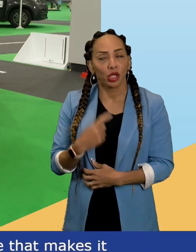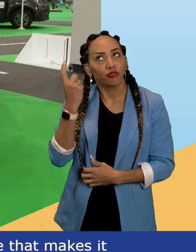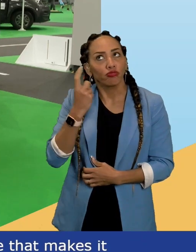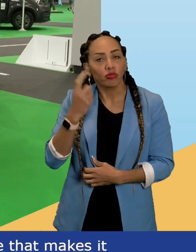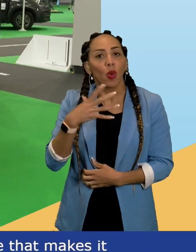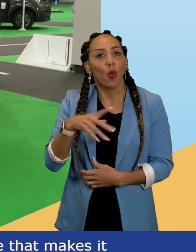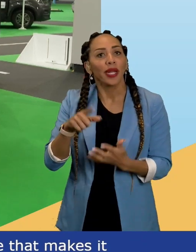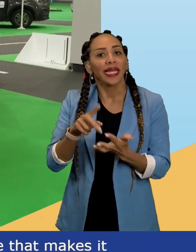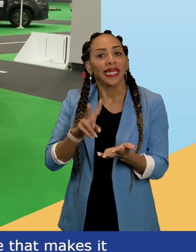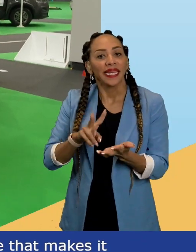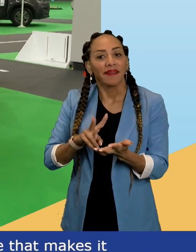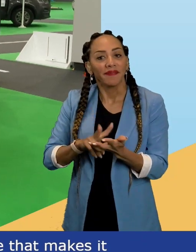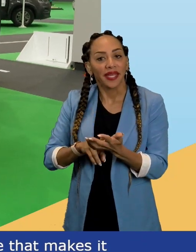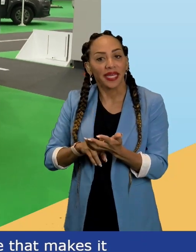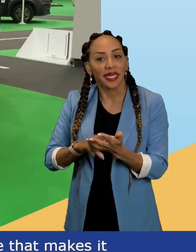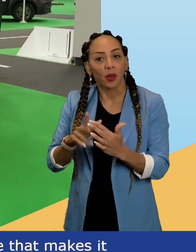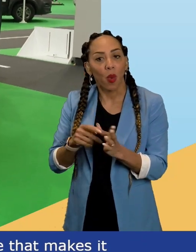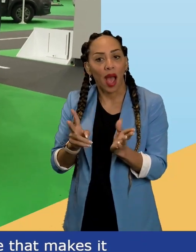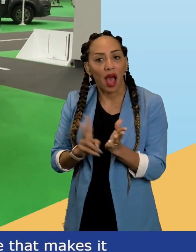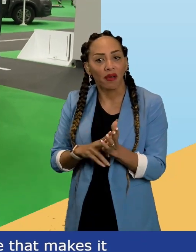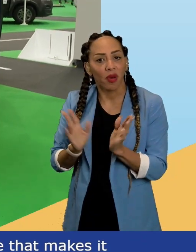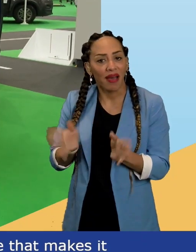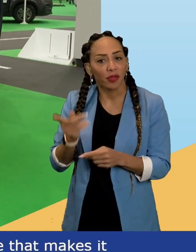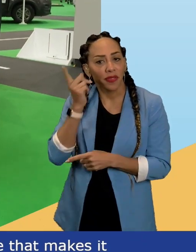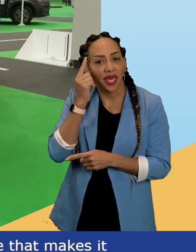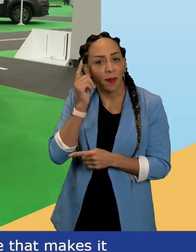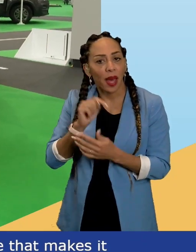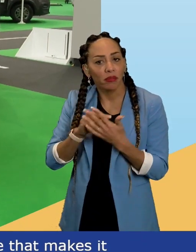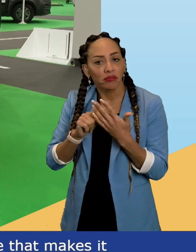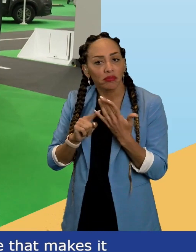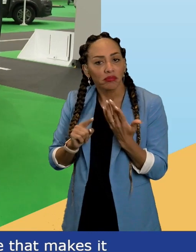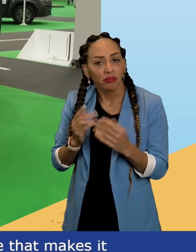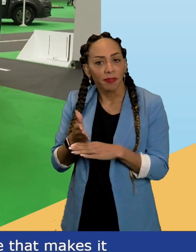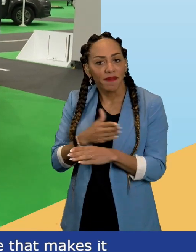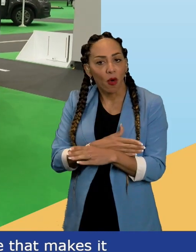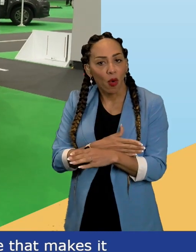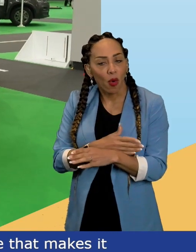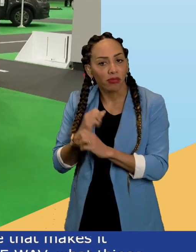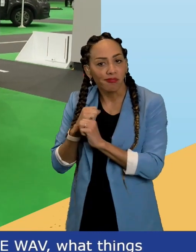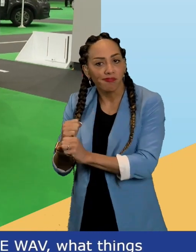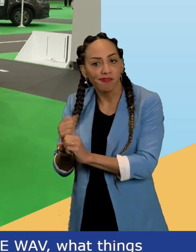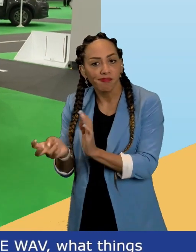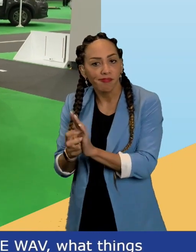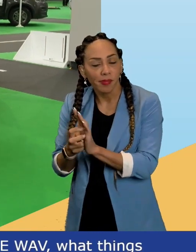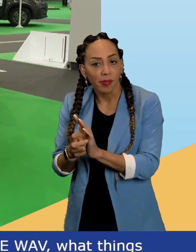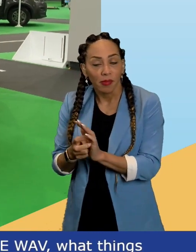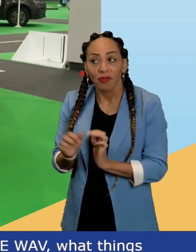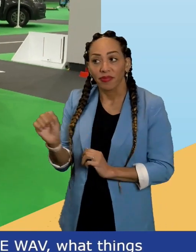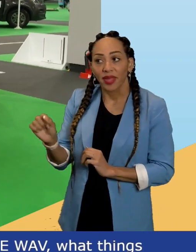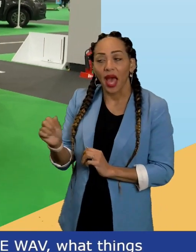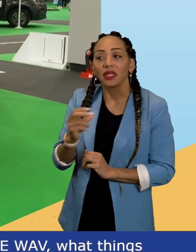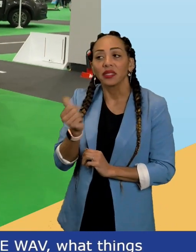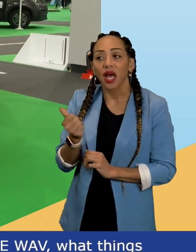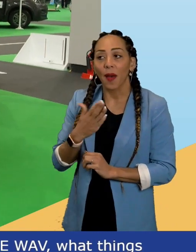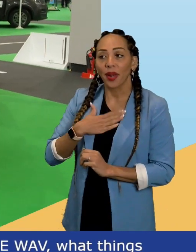should they bear in mind and look into before they commit? Yeah, do you know what, that's a good point, because for a lot of people, I think they like the idea in theory, but they're perhaps a little bit